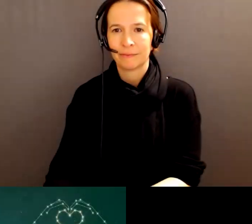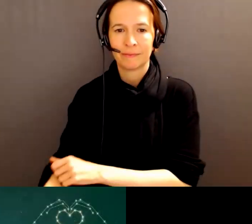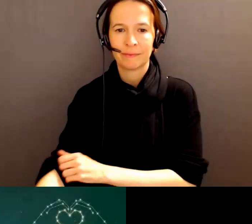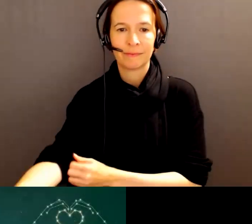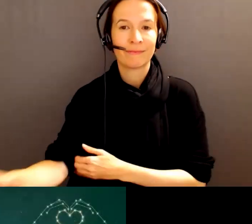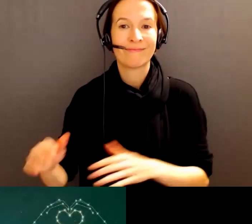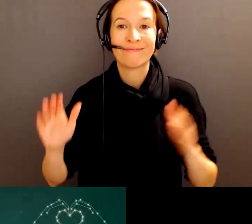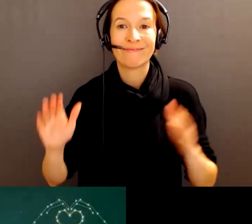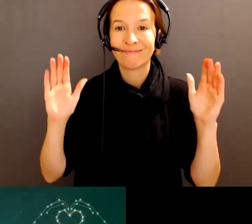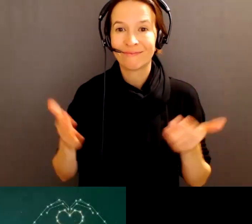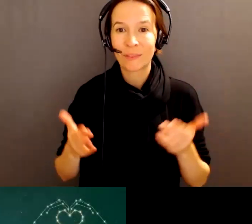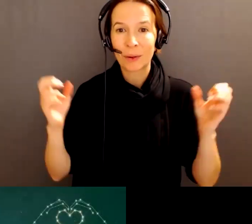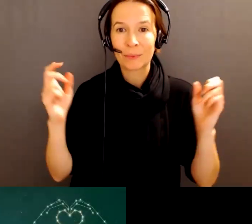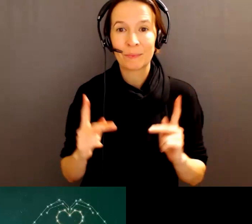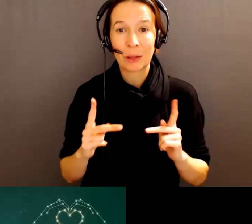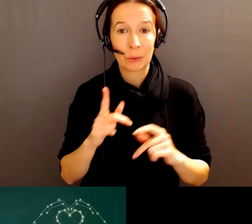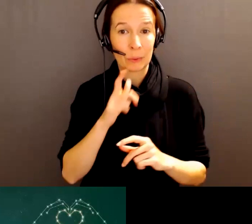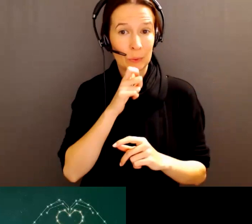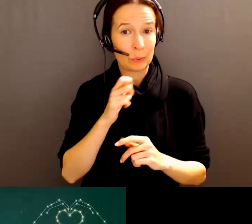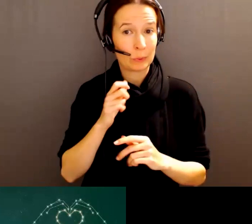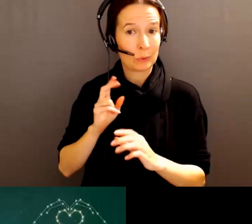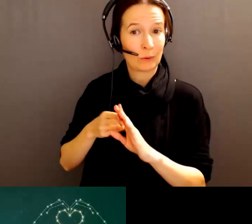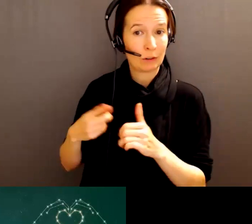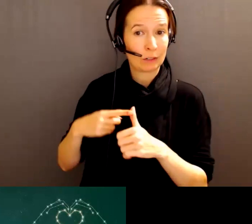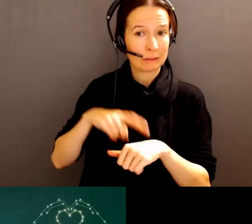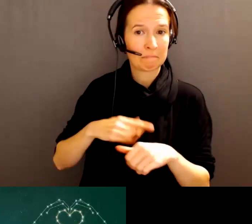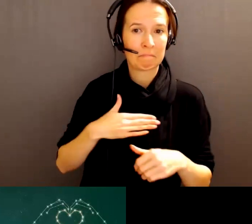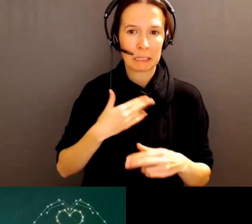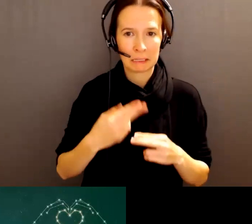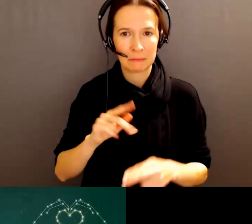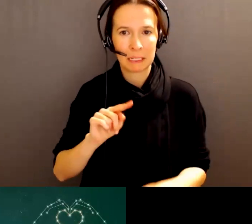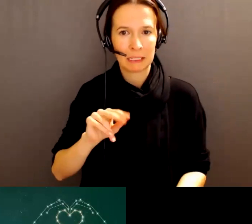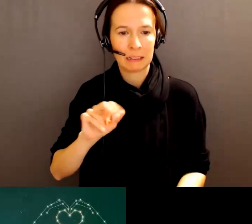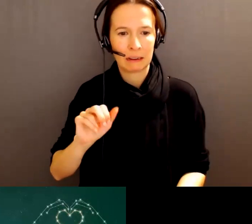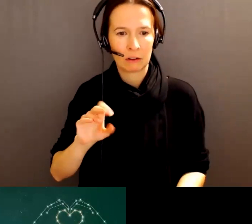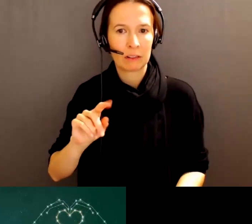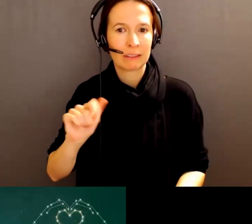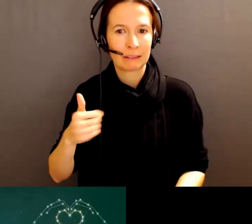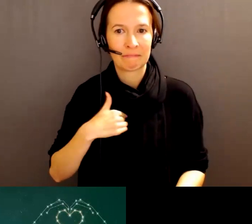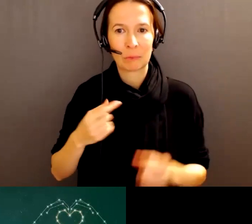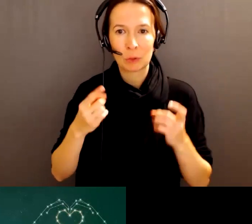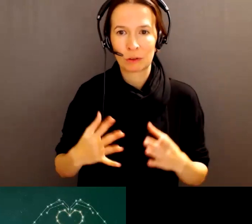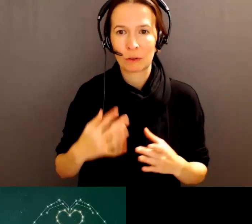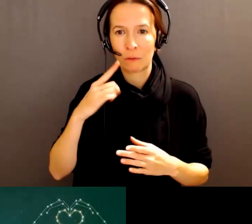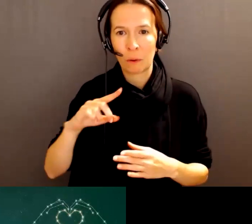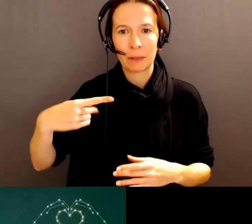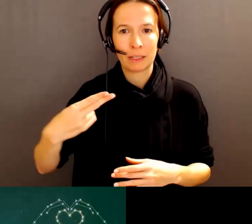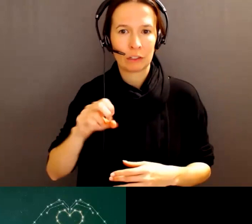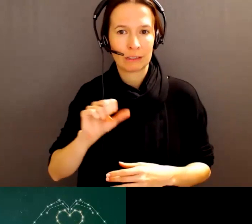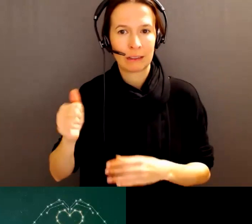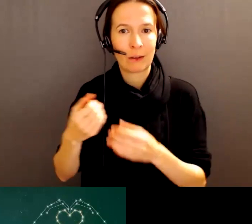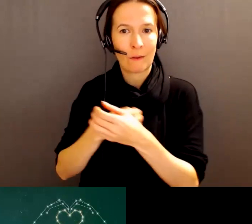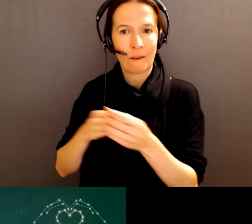Welcome back, or those of you who are just joining, my name is Tina Costa and I am a director with the PHSA Office of Virtual Health.